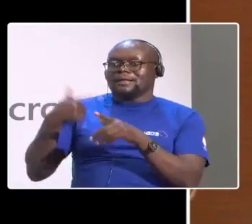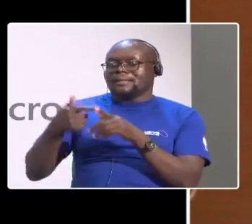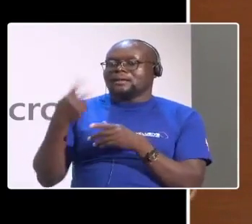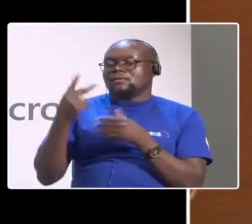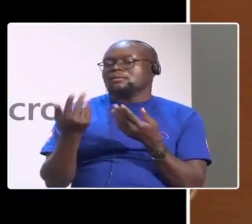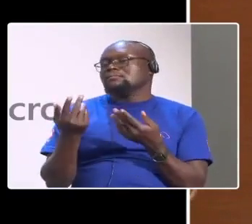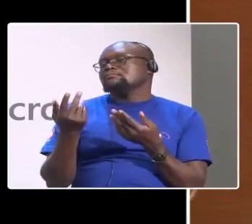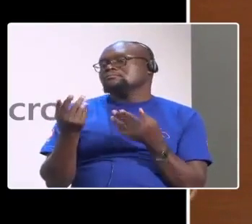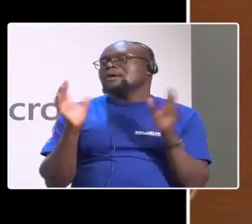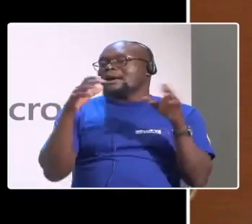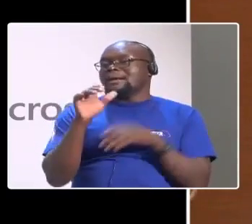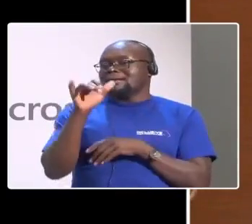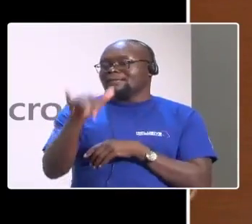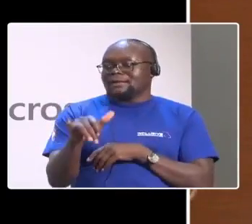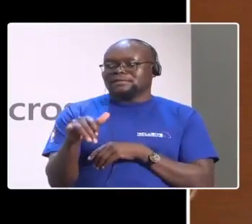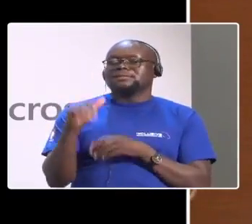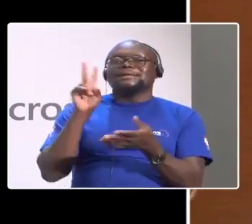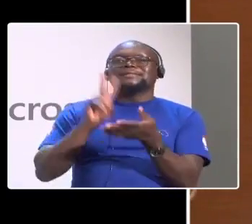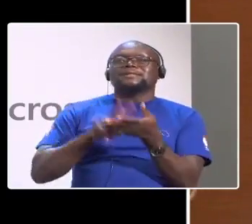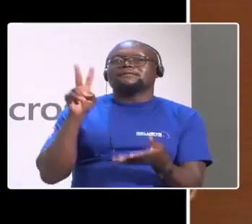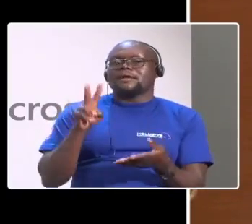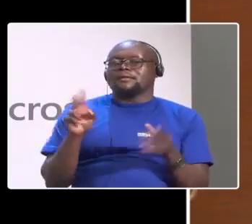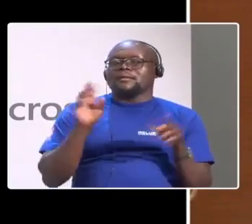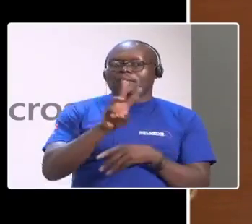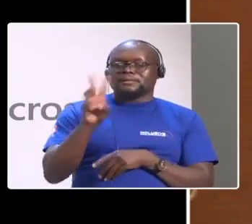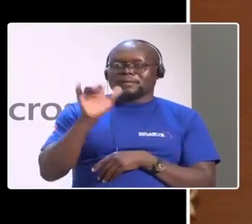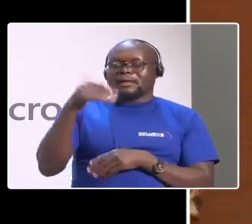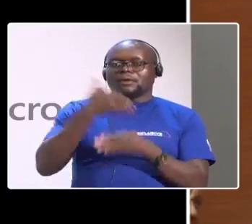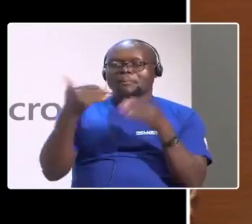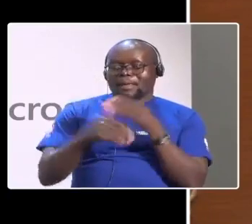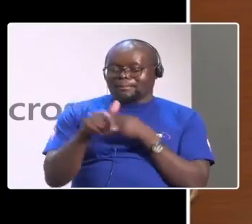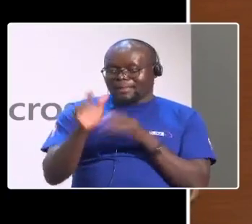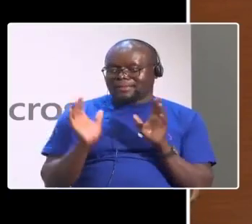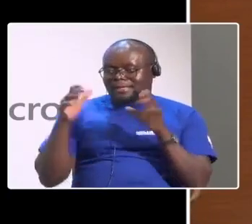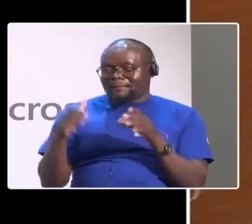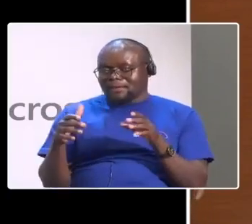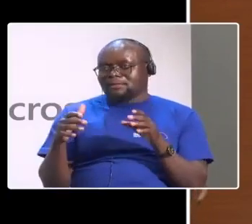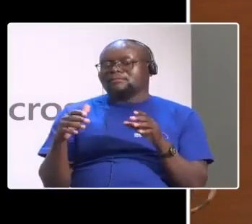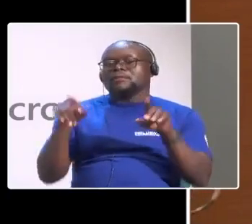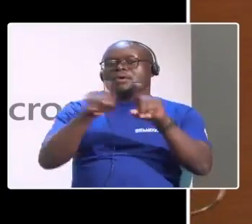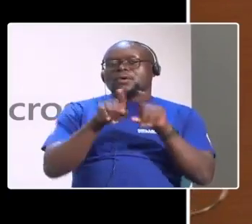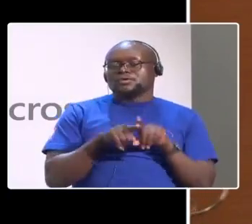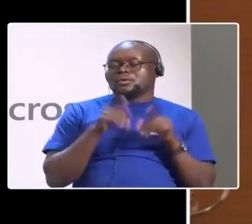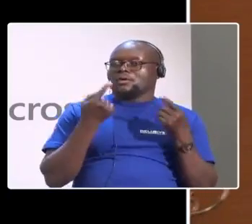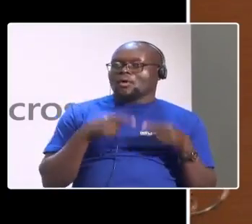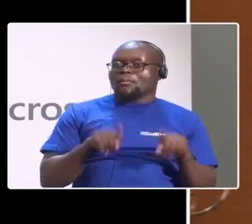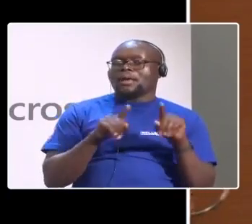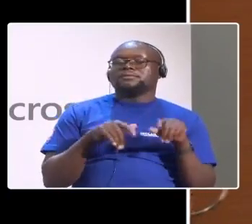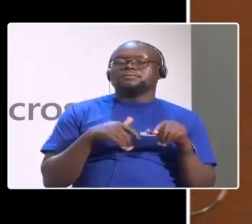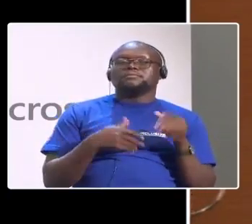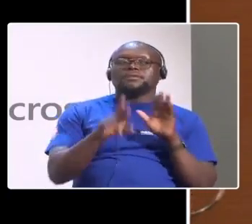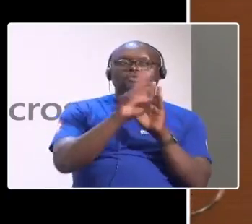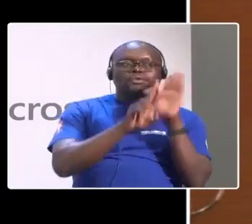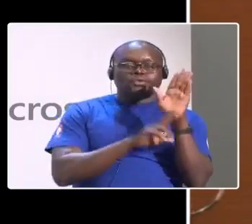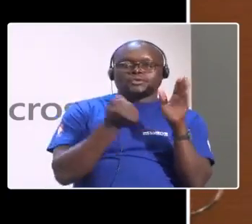for a company which is certifying that the website that was built by this company is also compliant to the rules, and so I